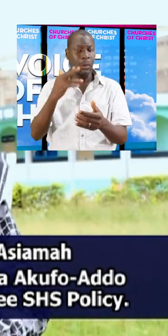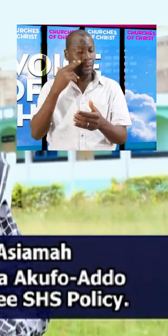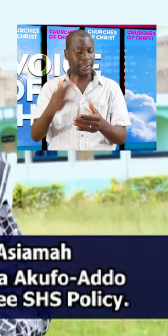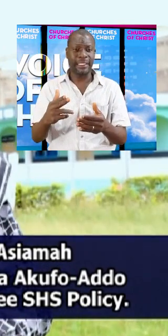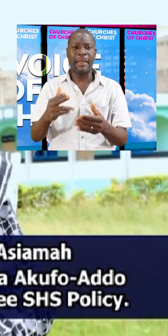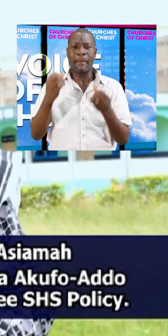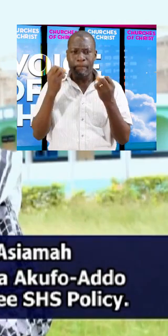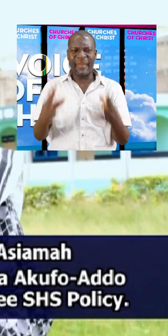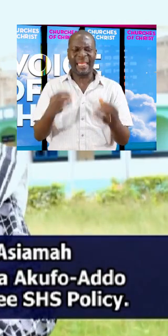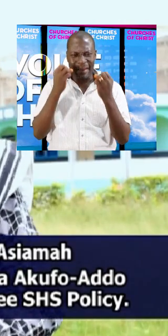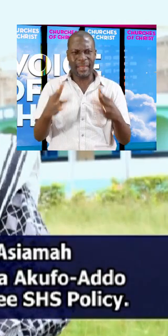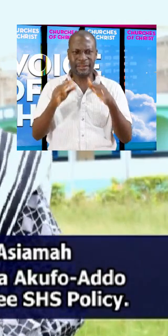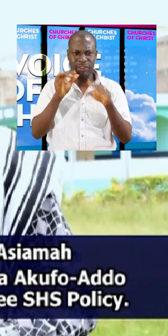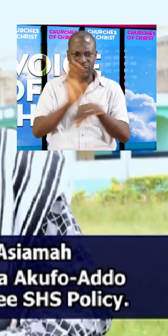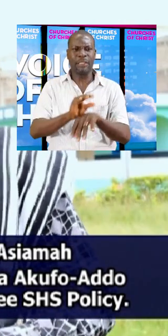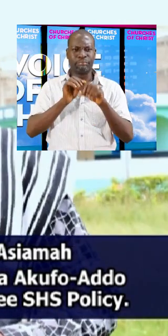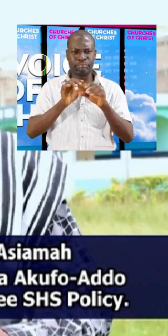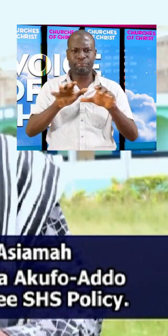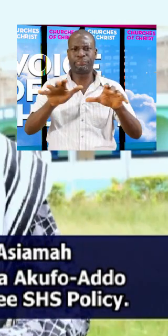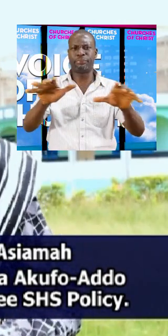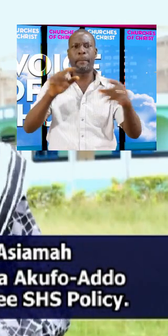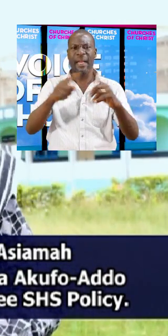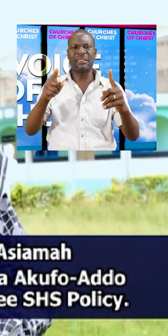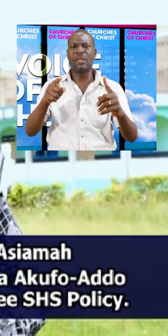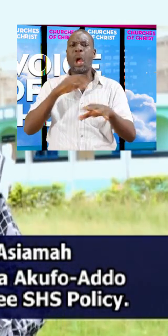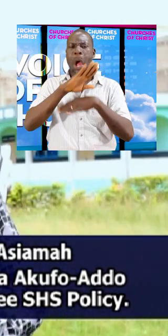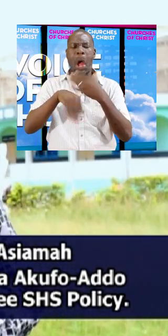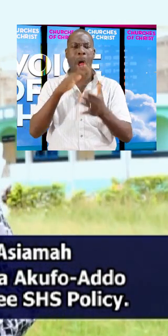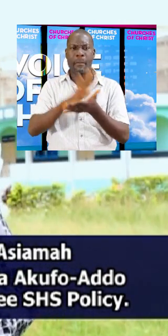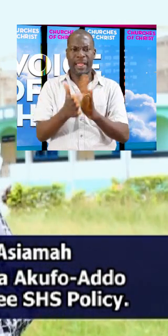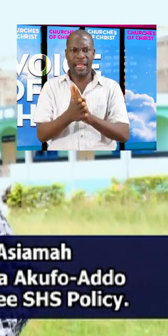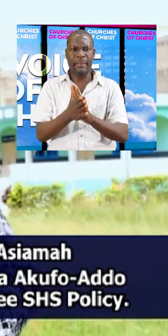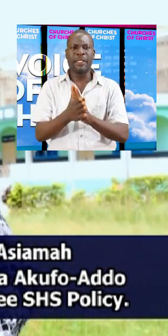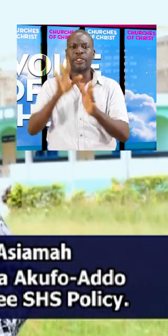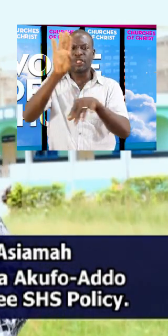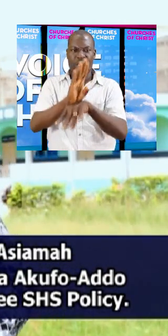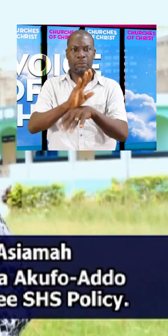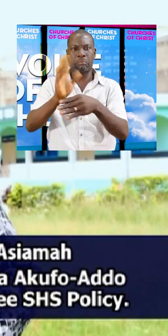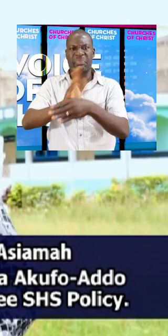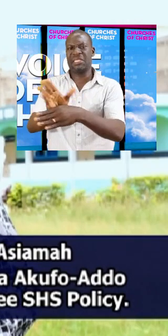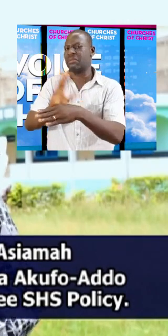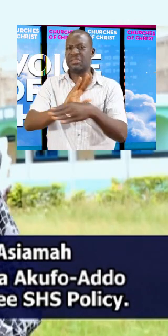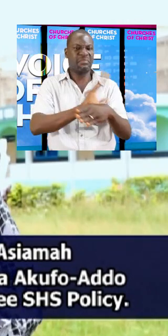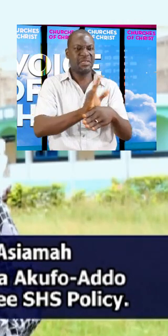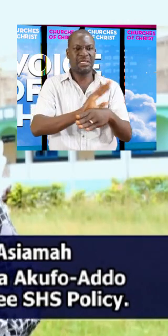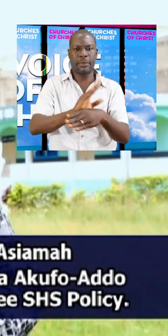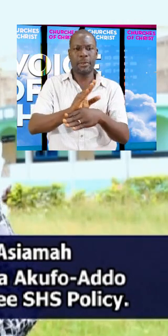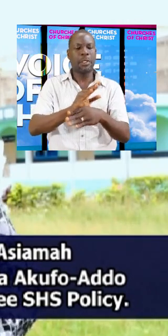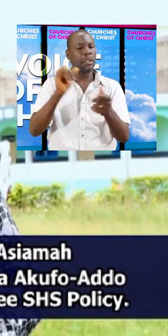no enya samketoa na enso e kwa kwaye se ye de asori no adani businesses ene ye